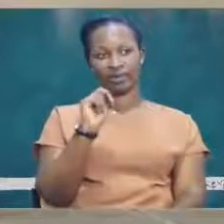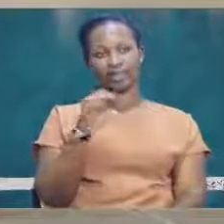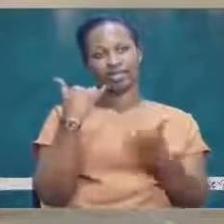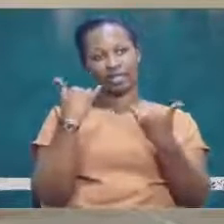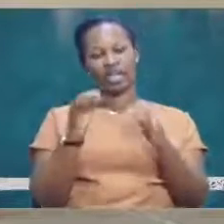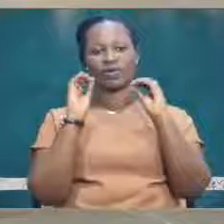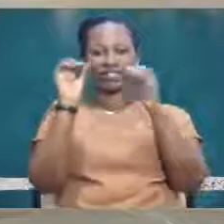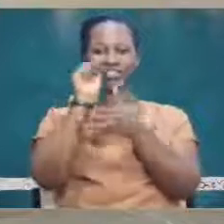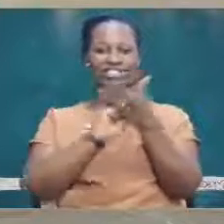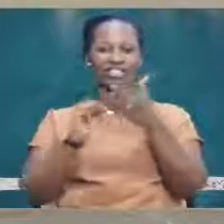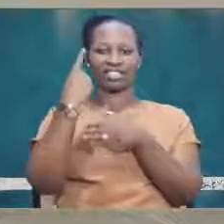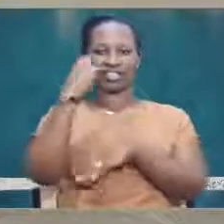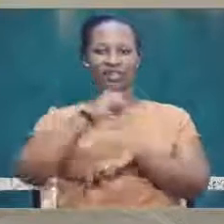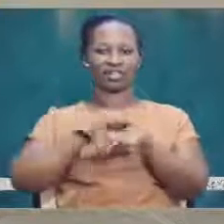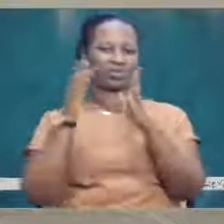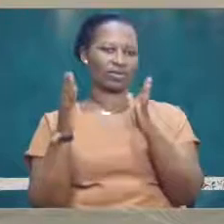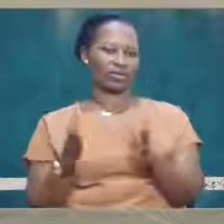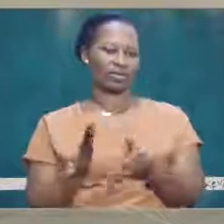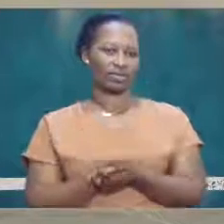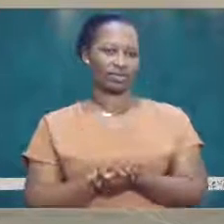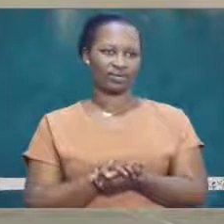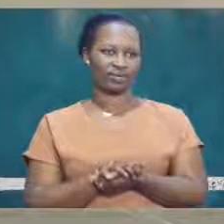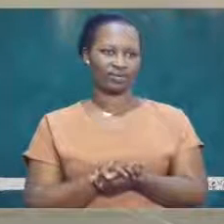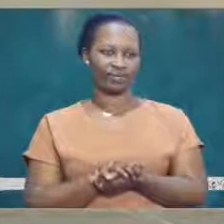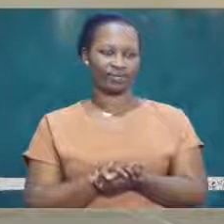Senior 1 students.